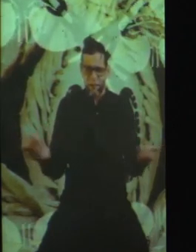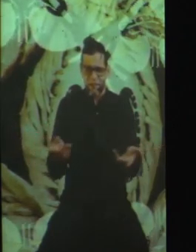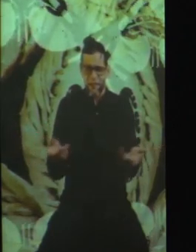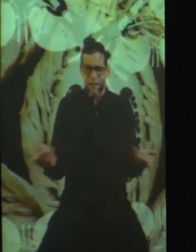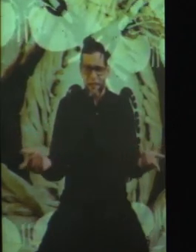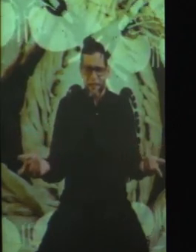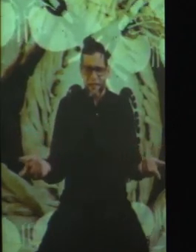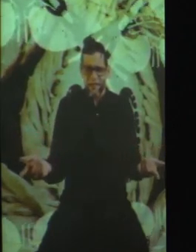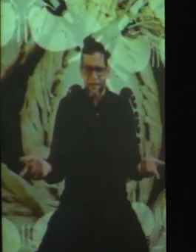Stop thinking."